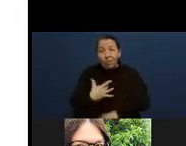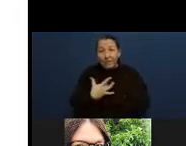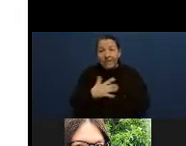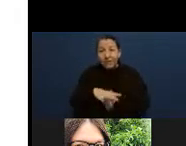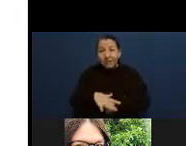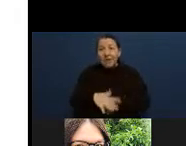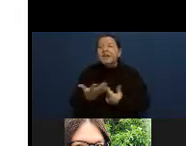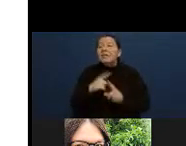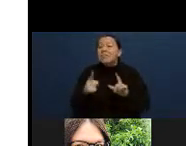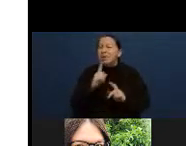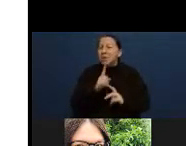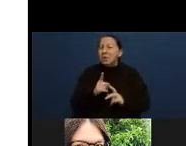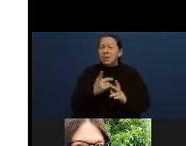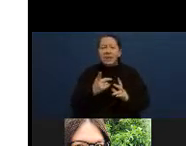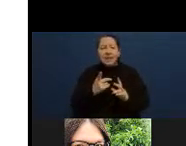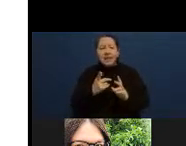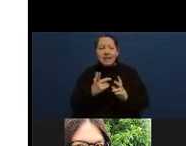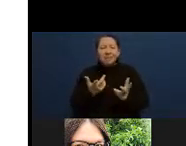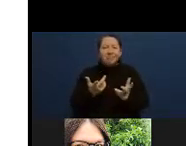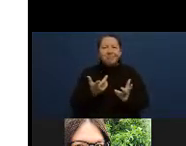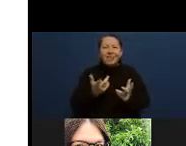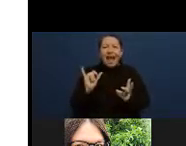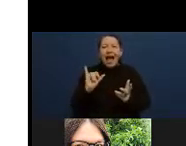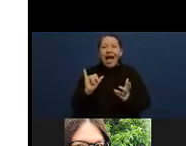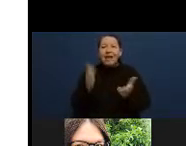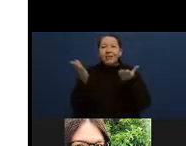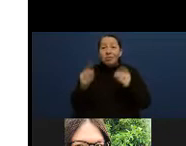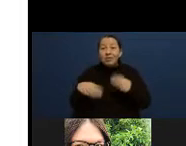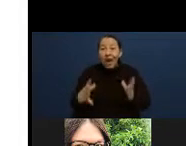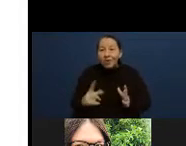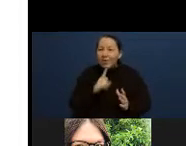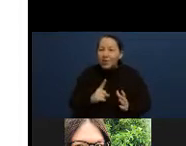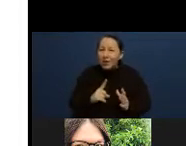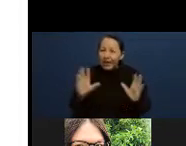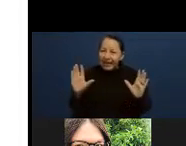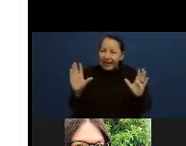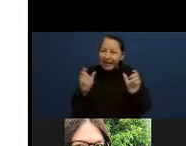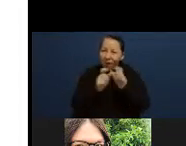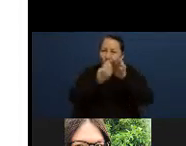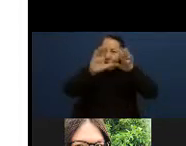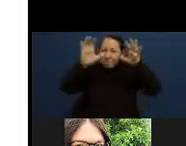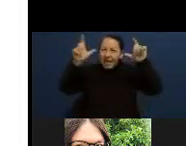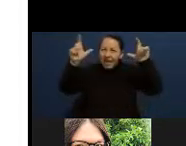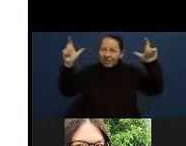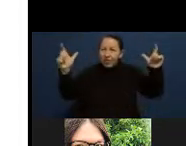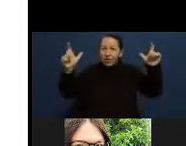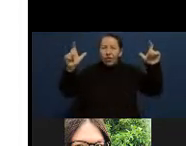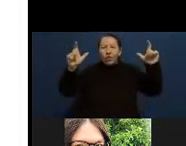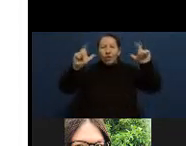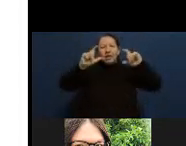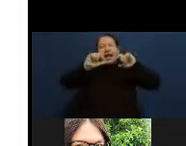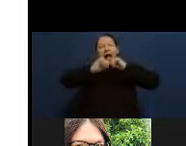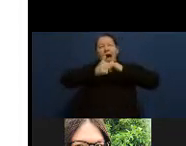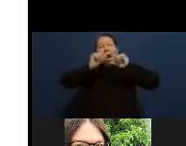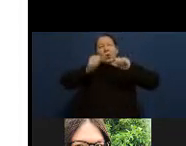service providers, we have to look at it on a more macro level of how we can help the people just